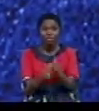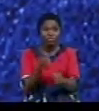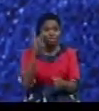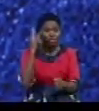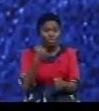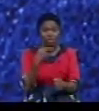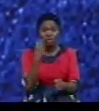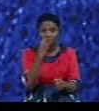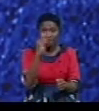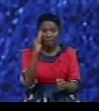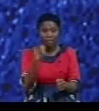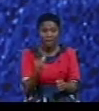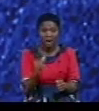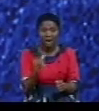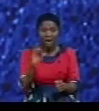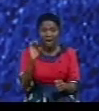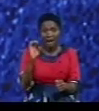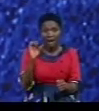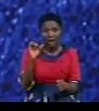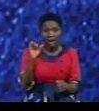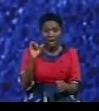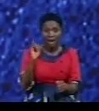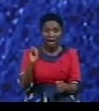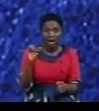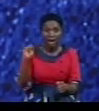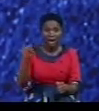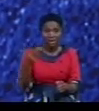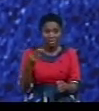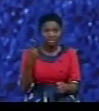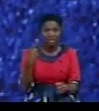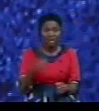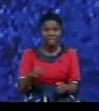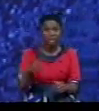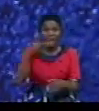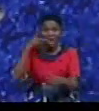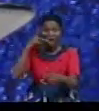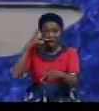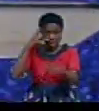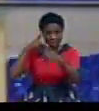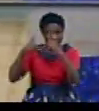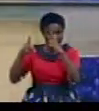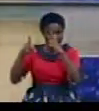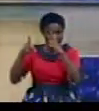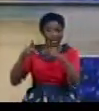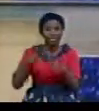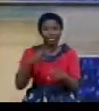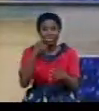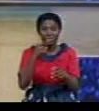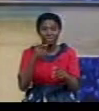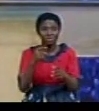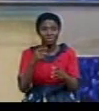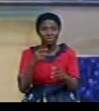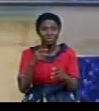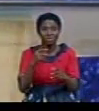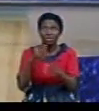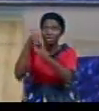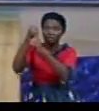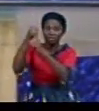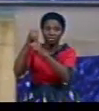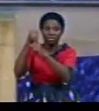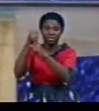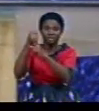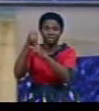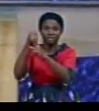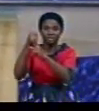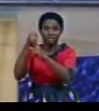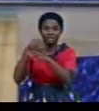by science the prophet saying himself took himself took